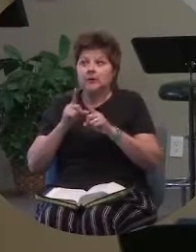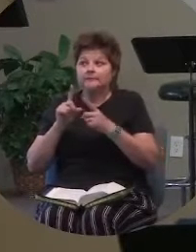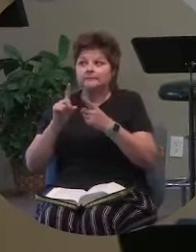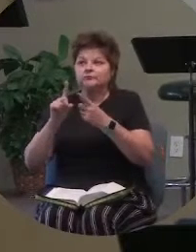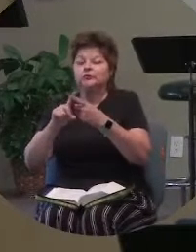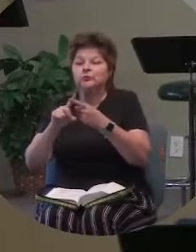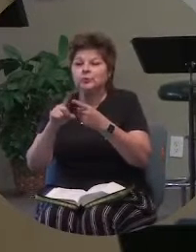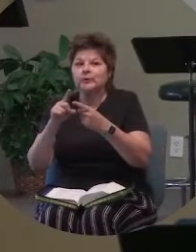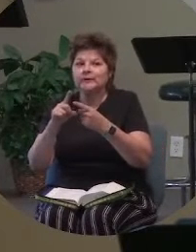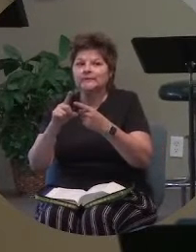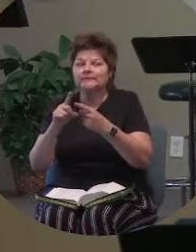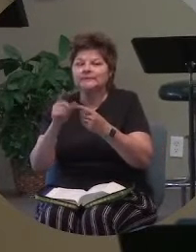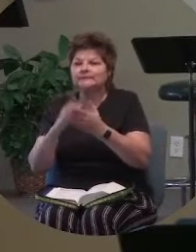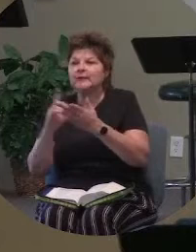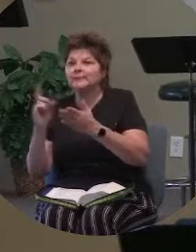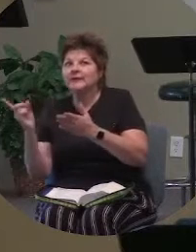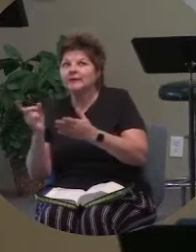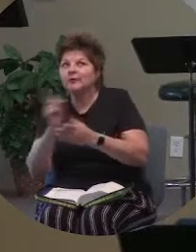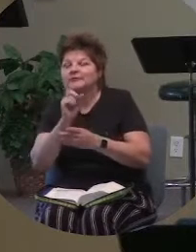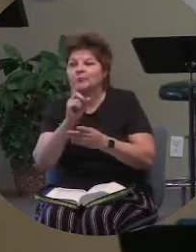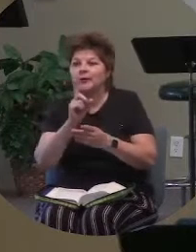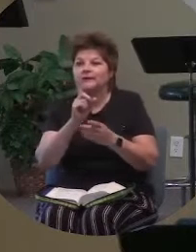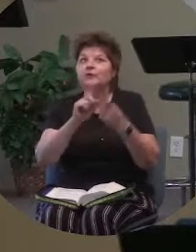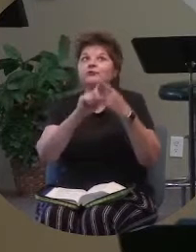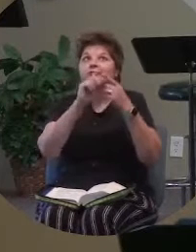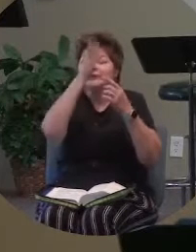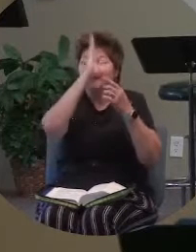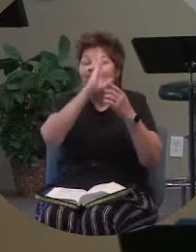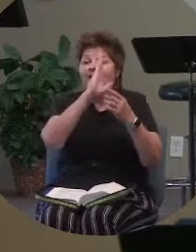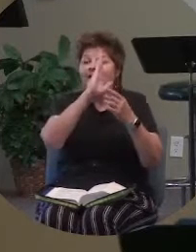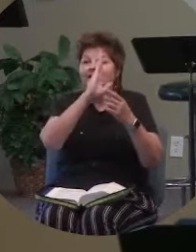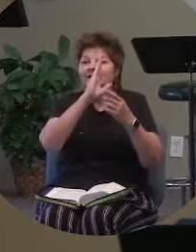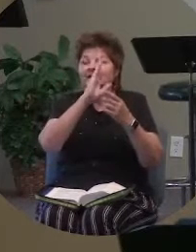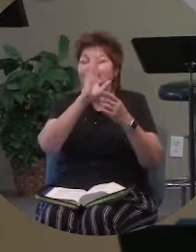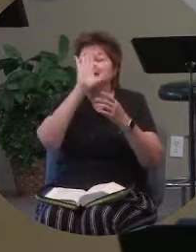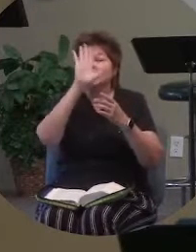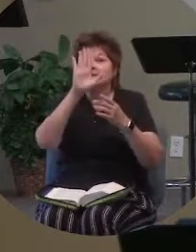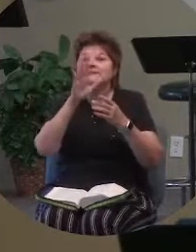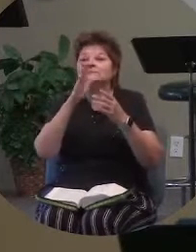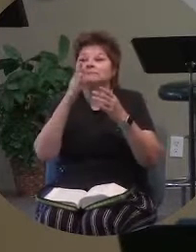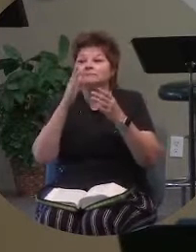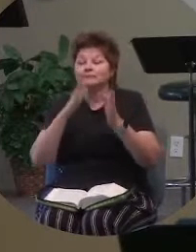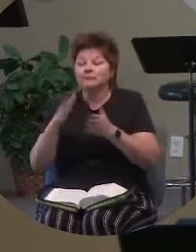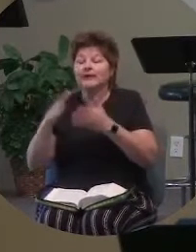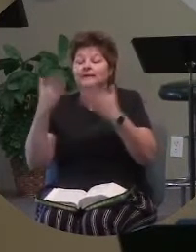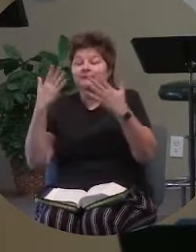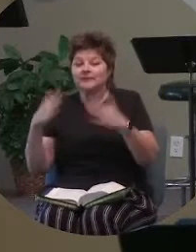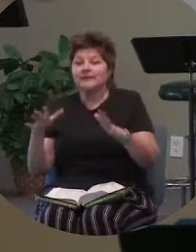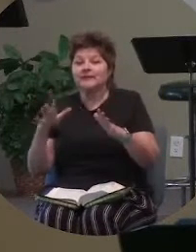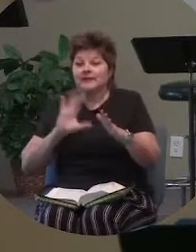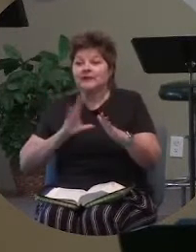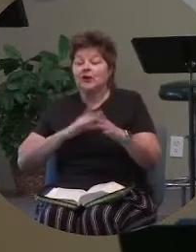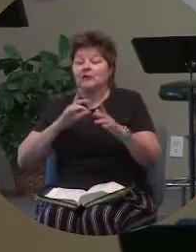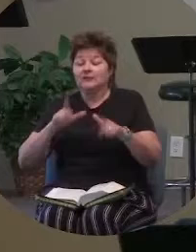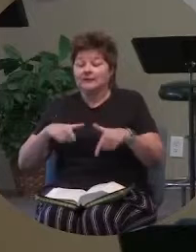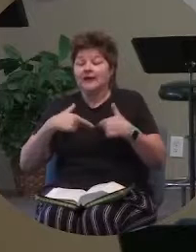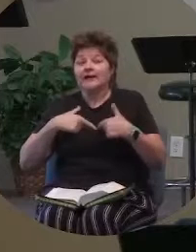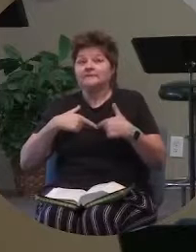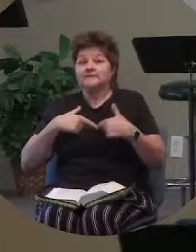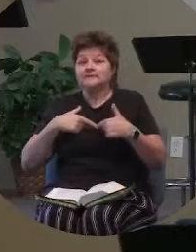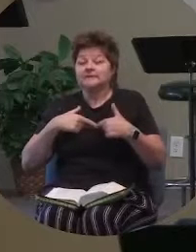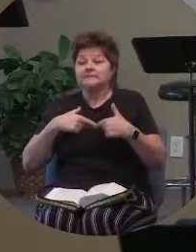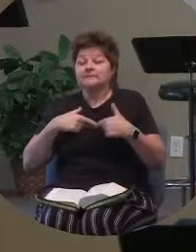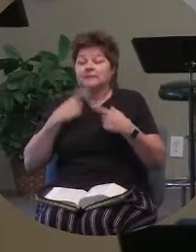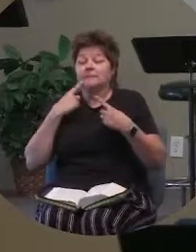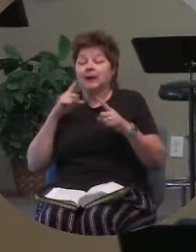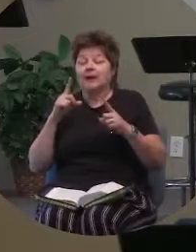towards someone, towards God, and towards his completed plan in our lives and ultimately in the completed